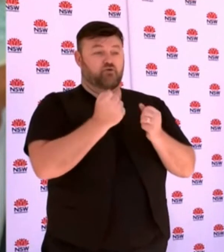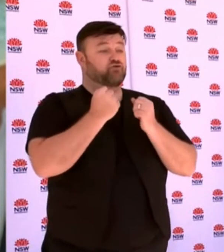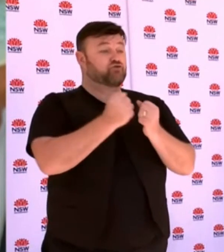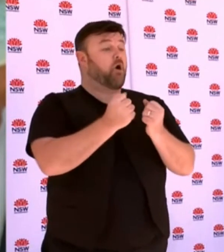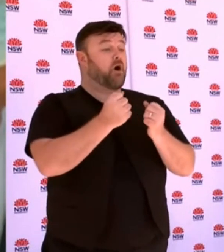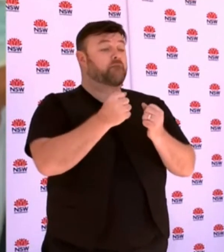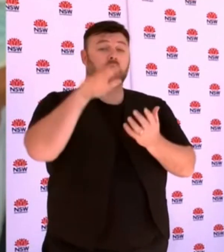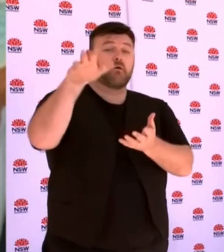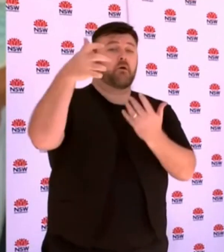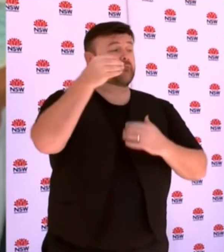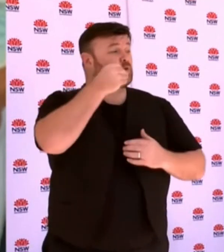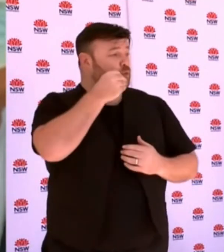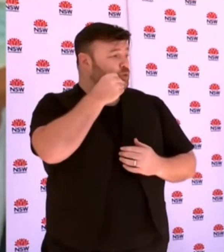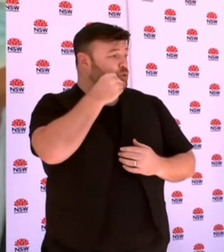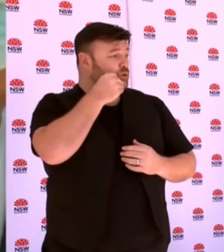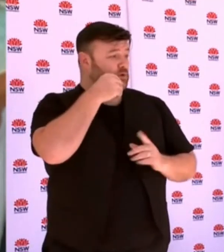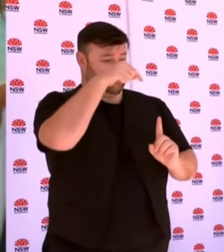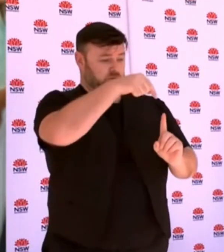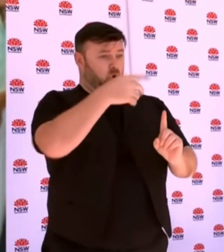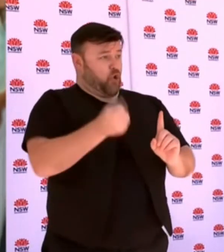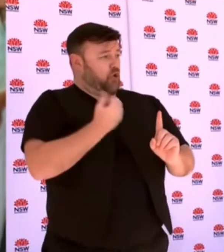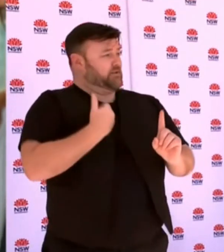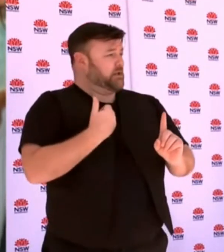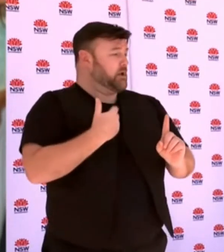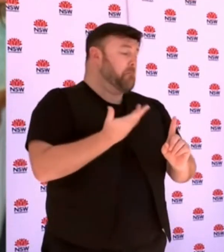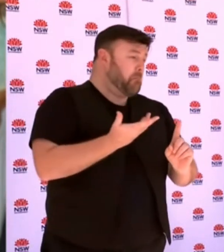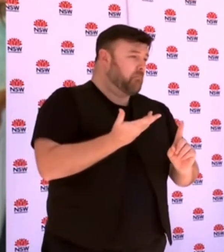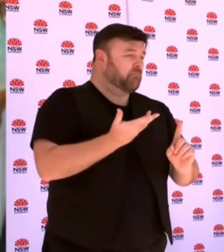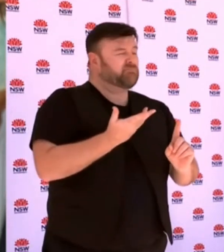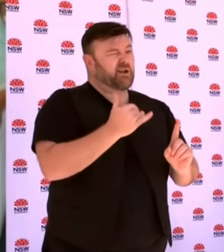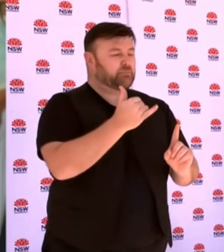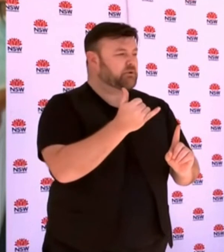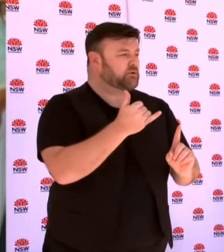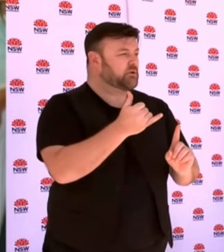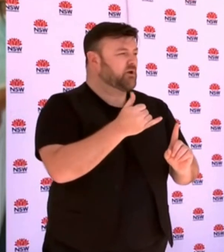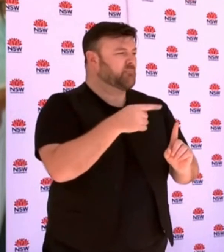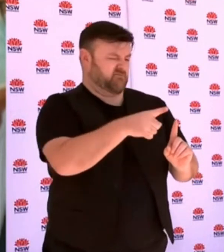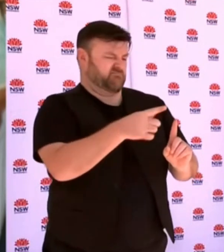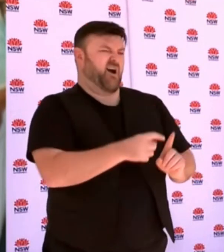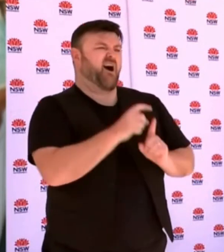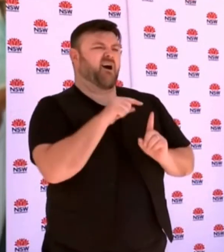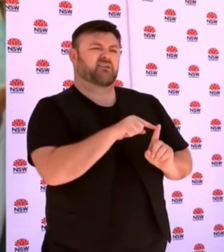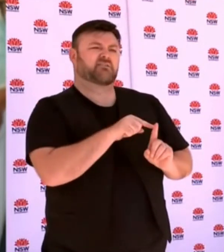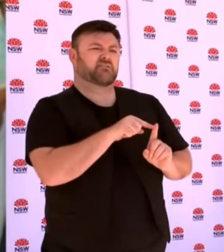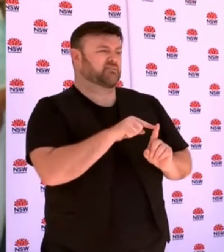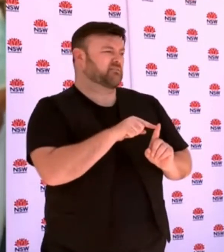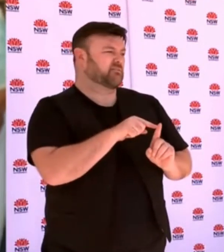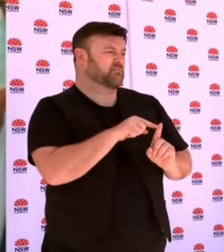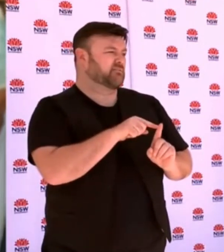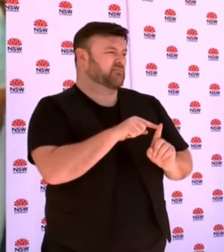pick up food, right? They've now, yes, that's a theoretical risk, but pretty remote